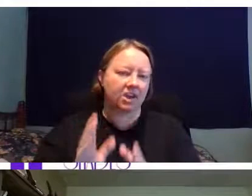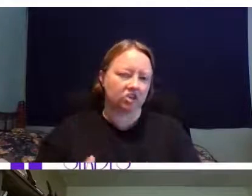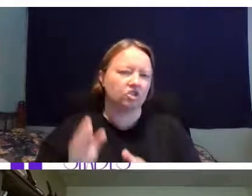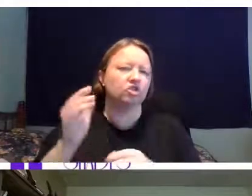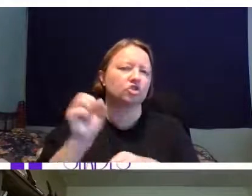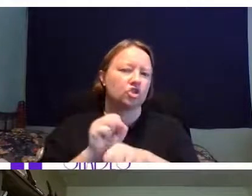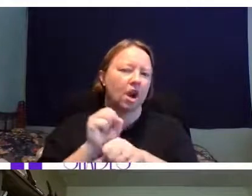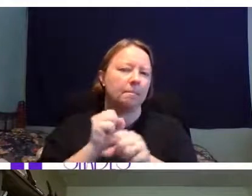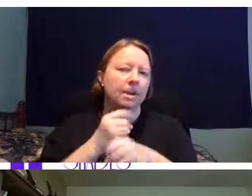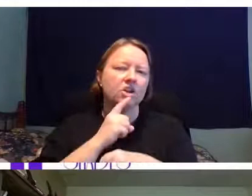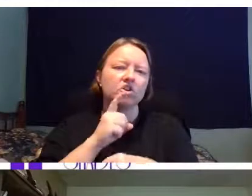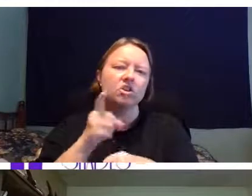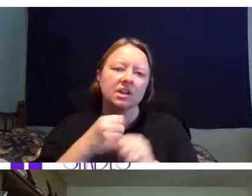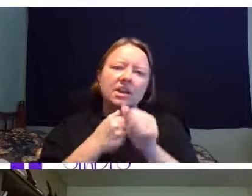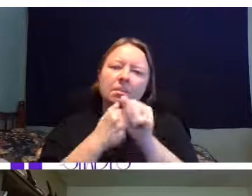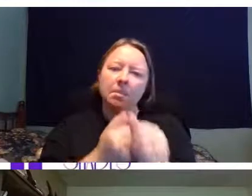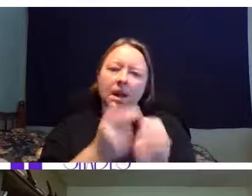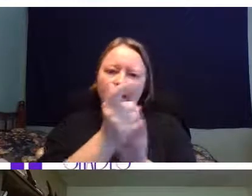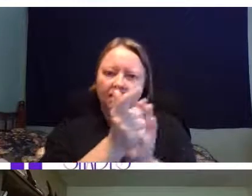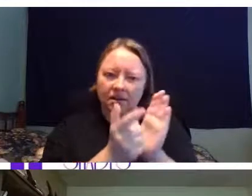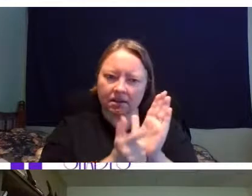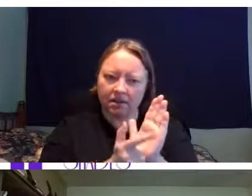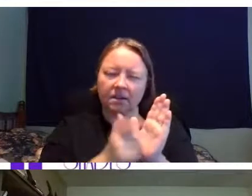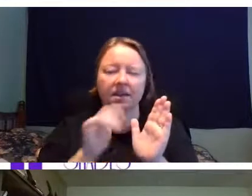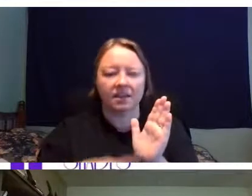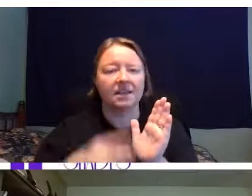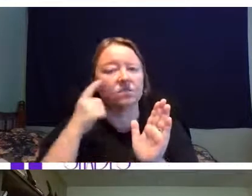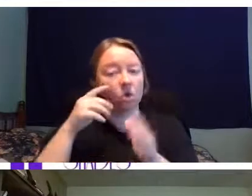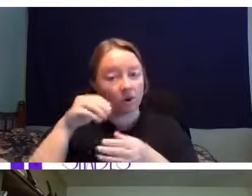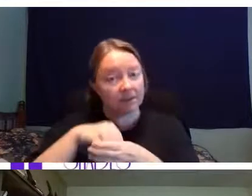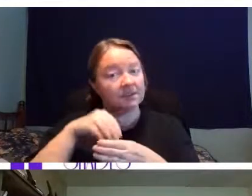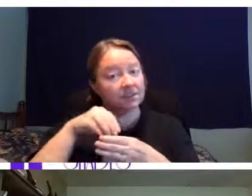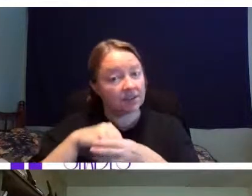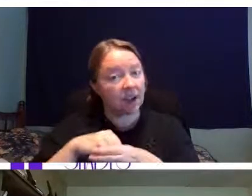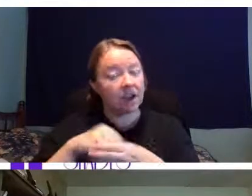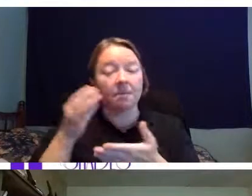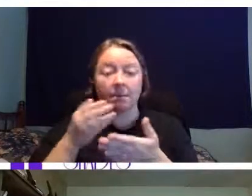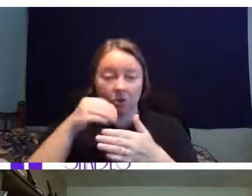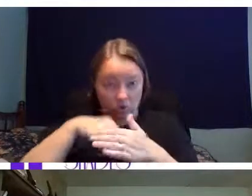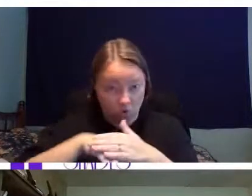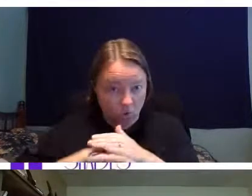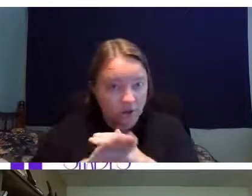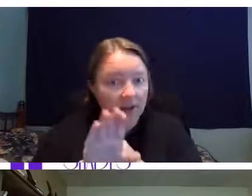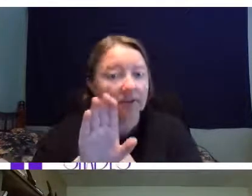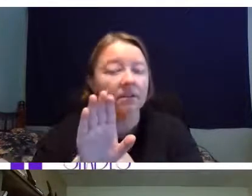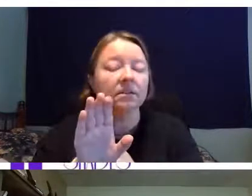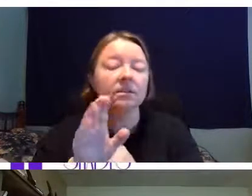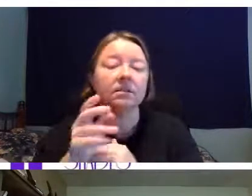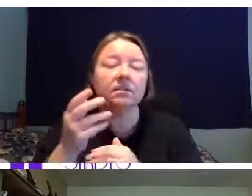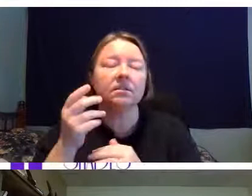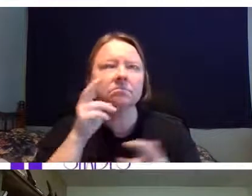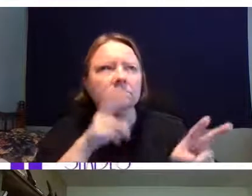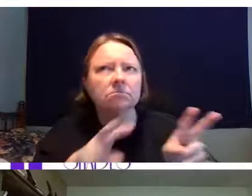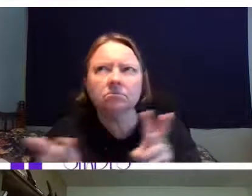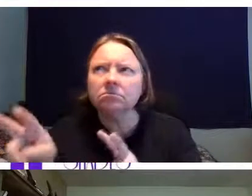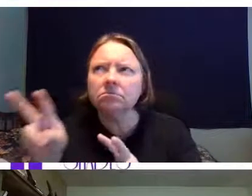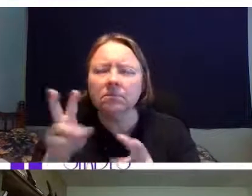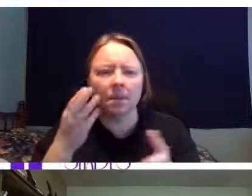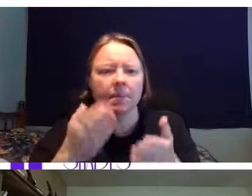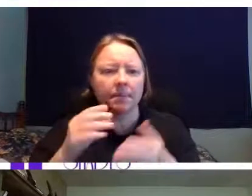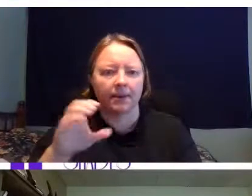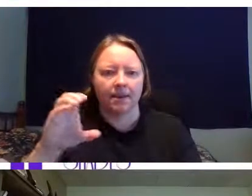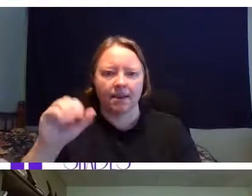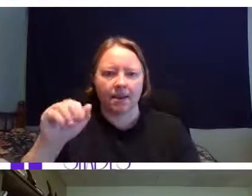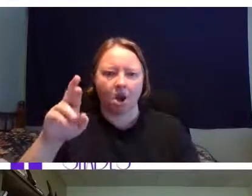they're in compliance. And that goes for inside of the space as well. You might go inside of the space and there might be, let's say a carpet